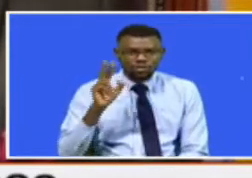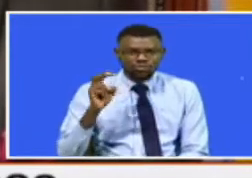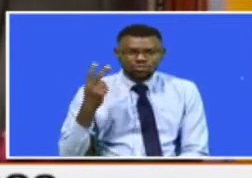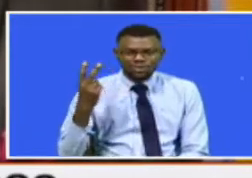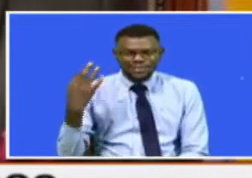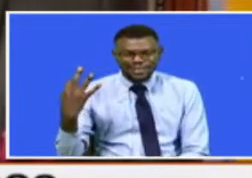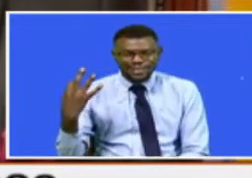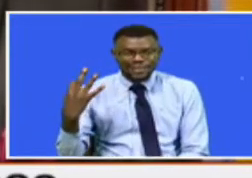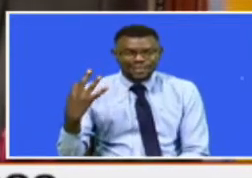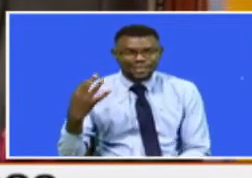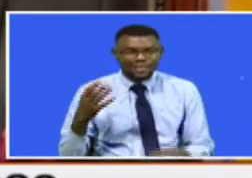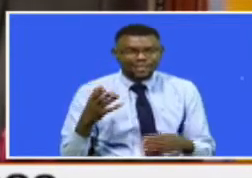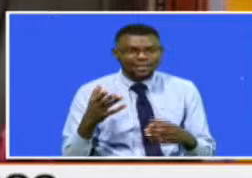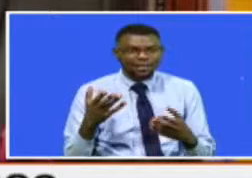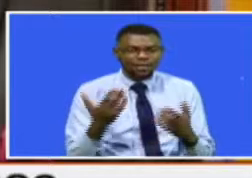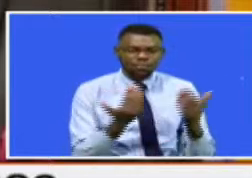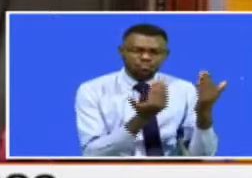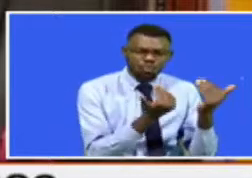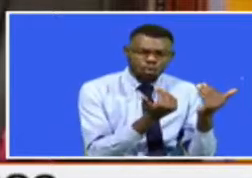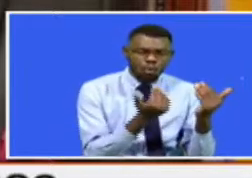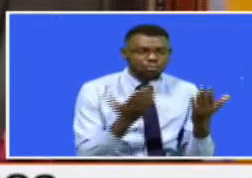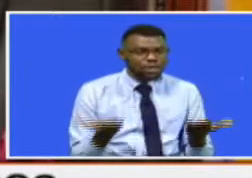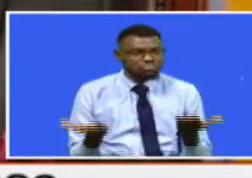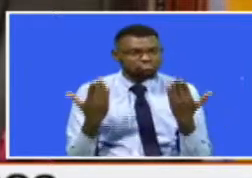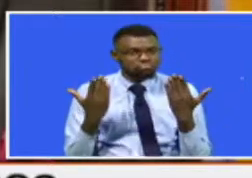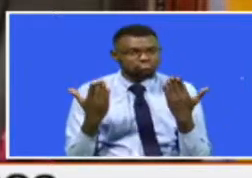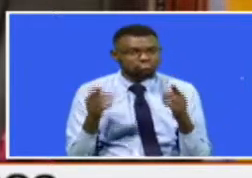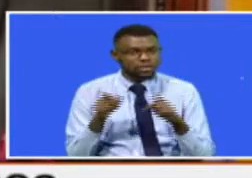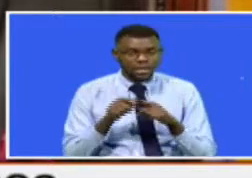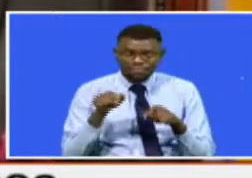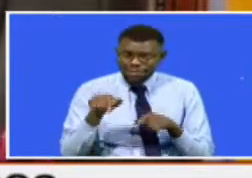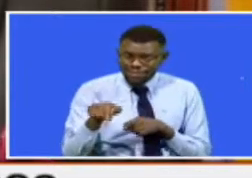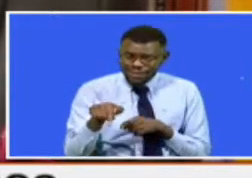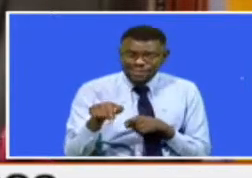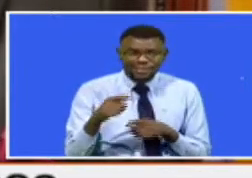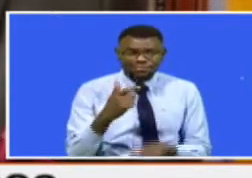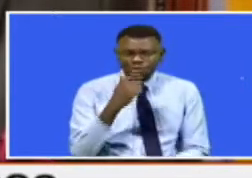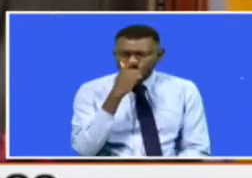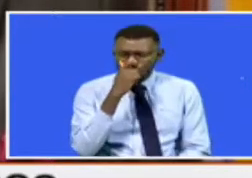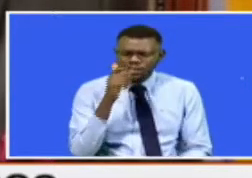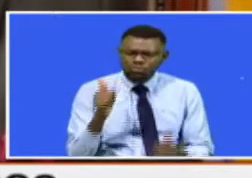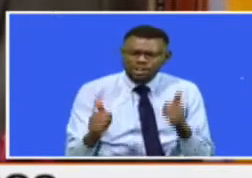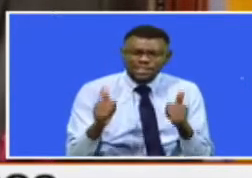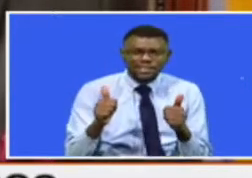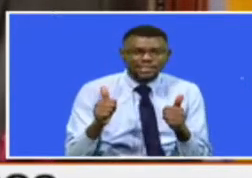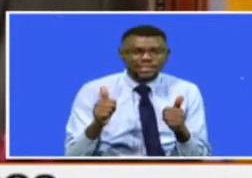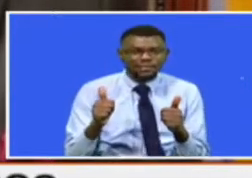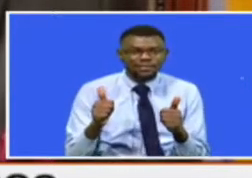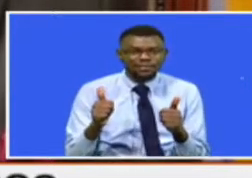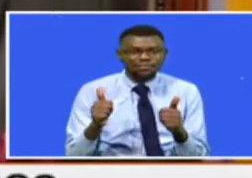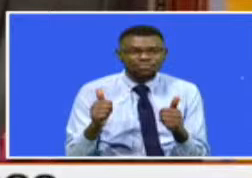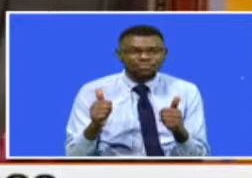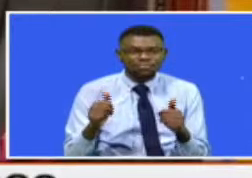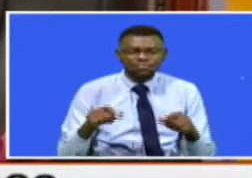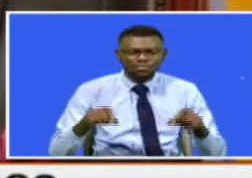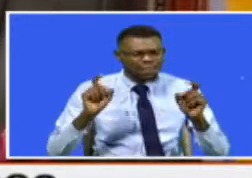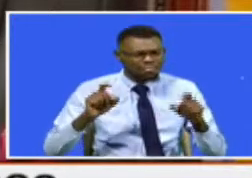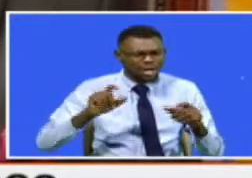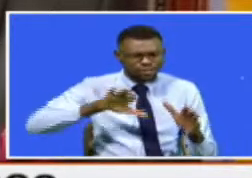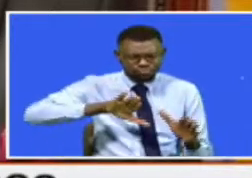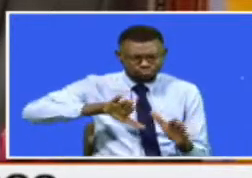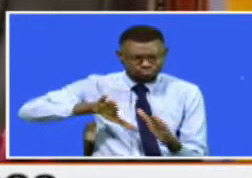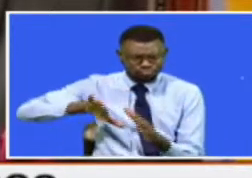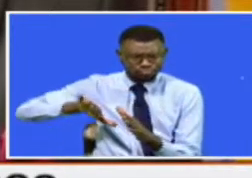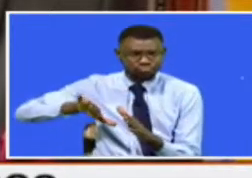2023 to buttress hope. This wish should be that we must put behind